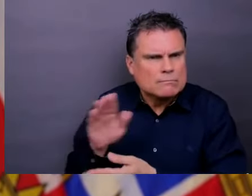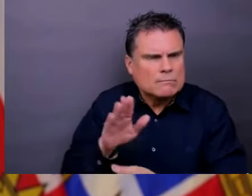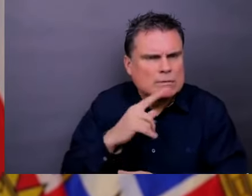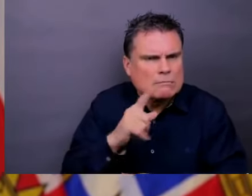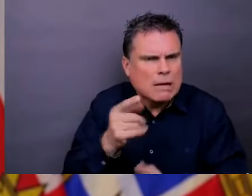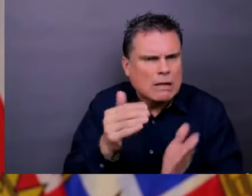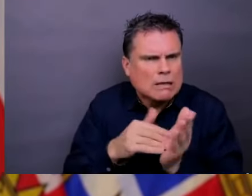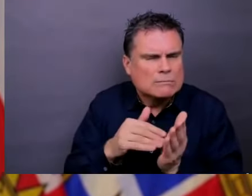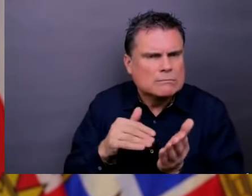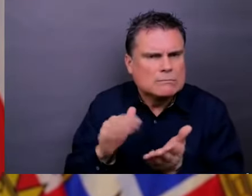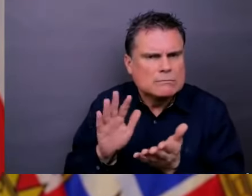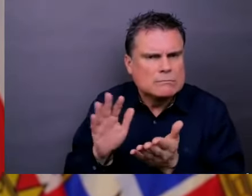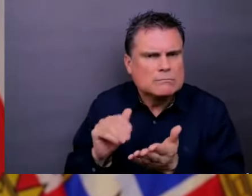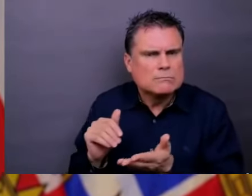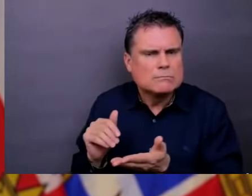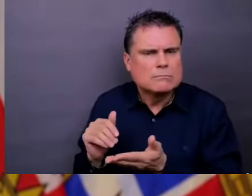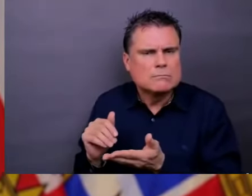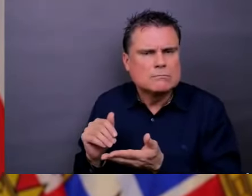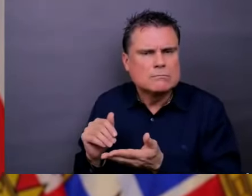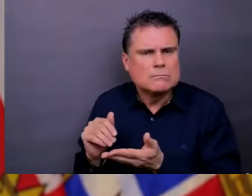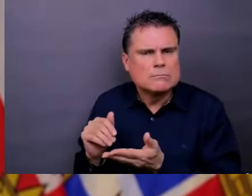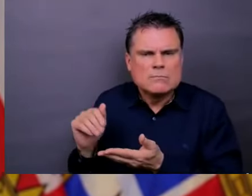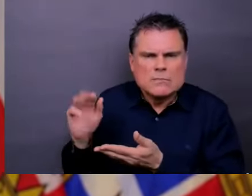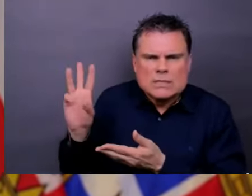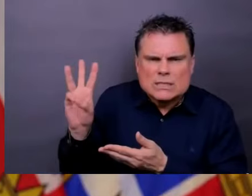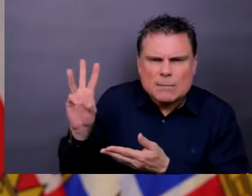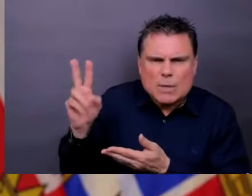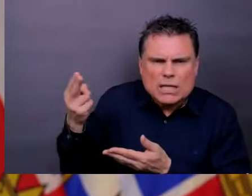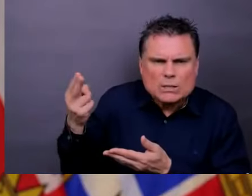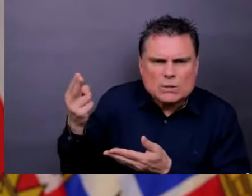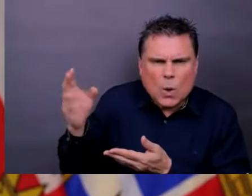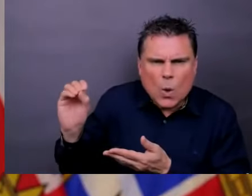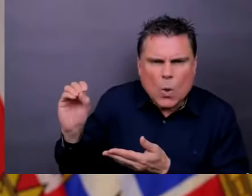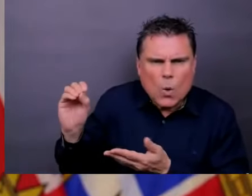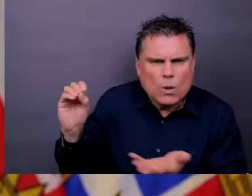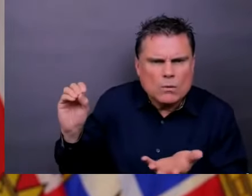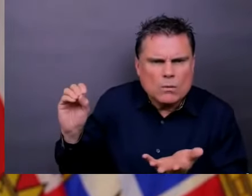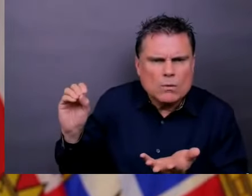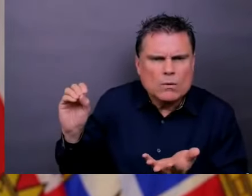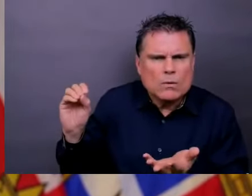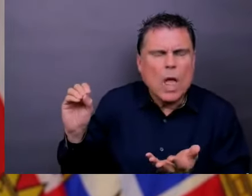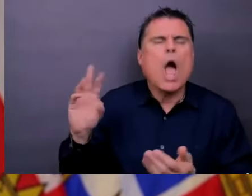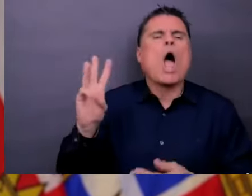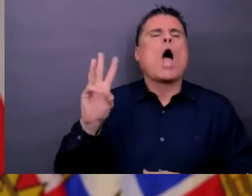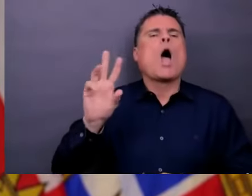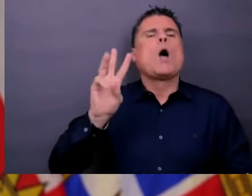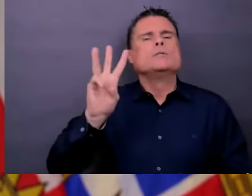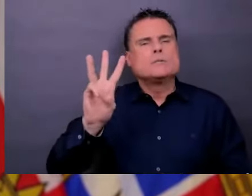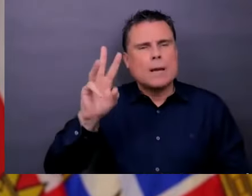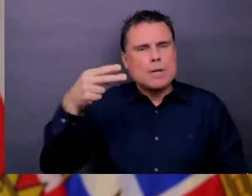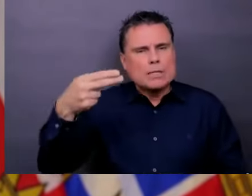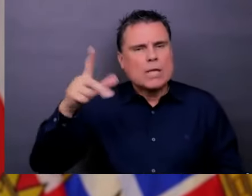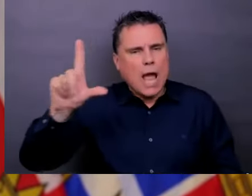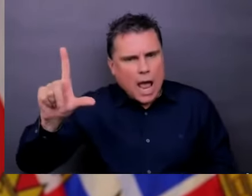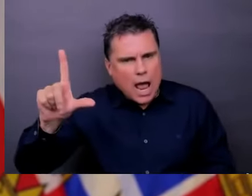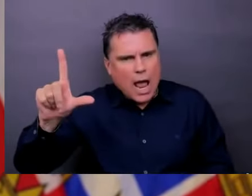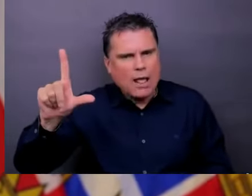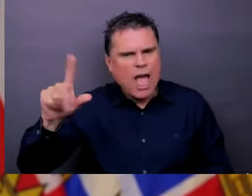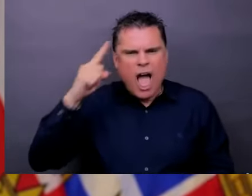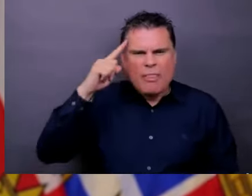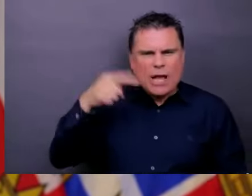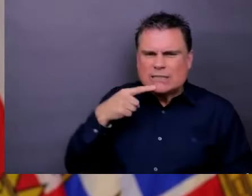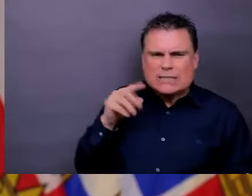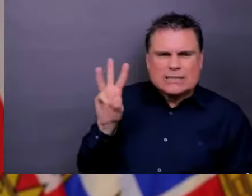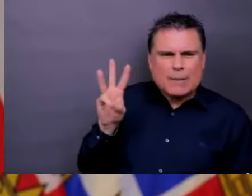sorry, the WHO, Western Hockey League. Joe, okay, the Western Hockey League. I have not received